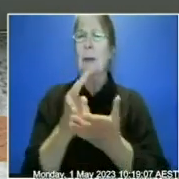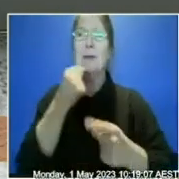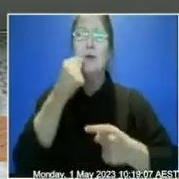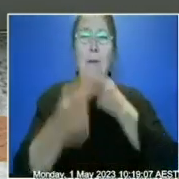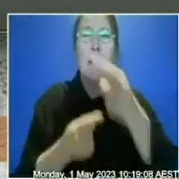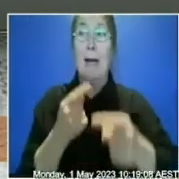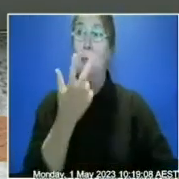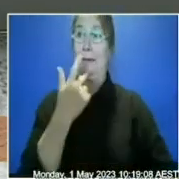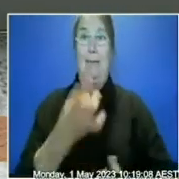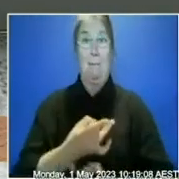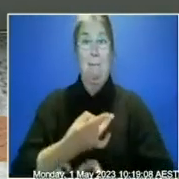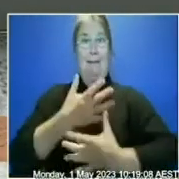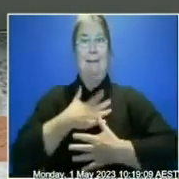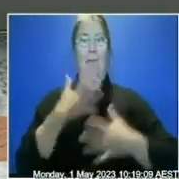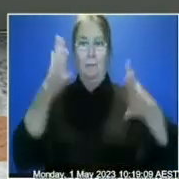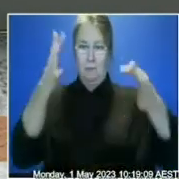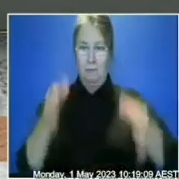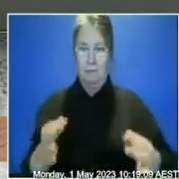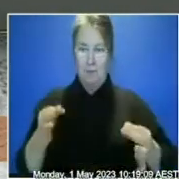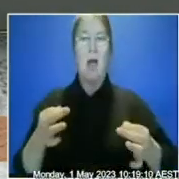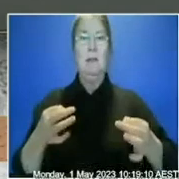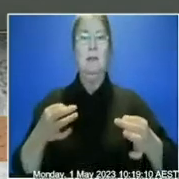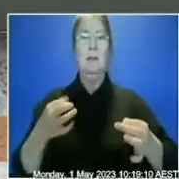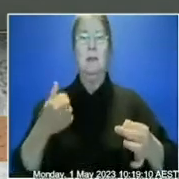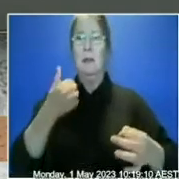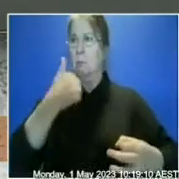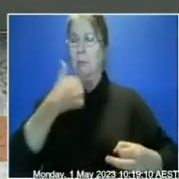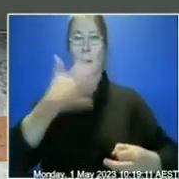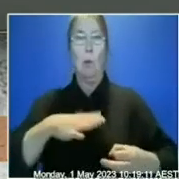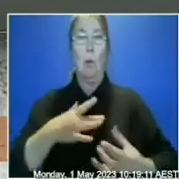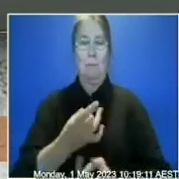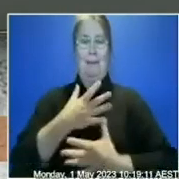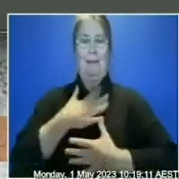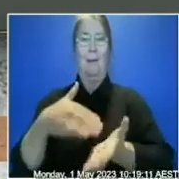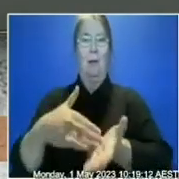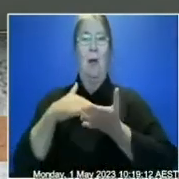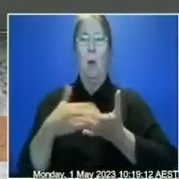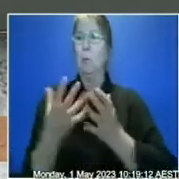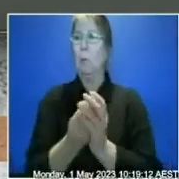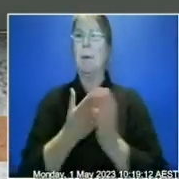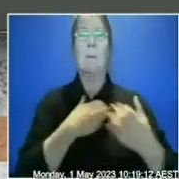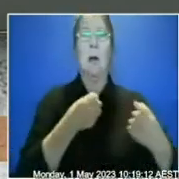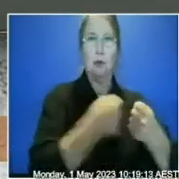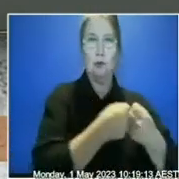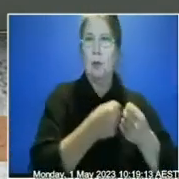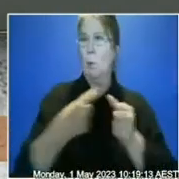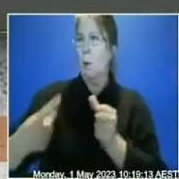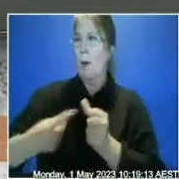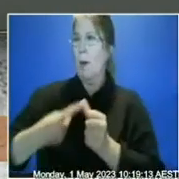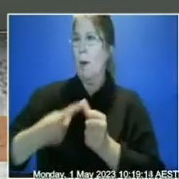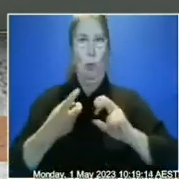had, what would I need to do to get into, for example, a residential rehab?